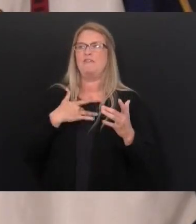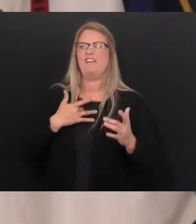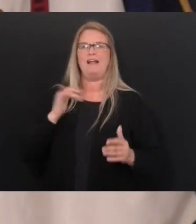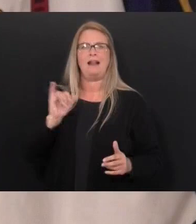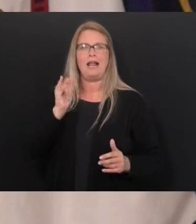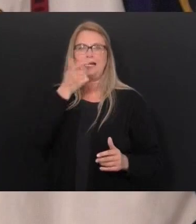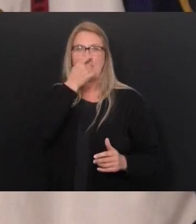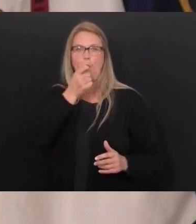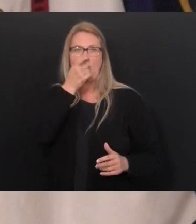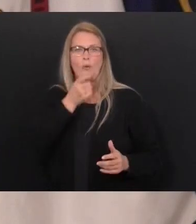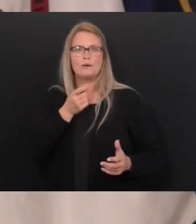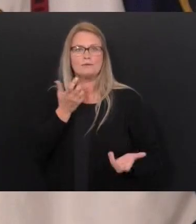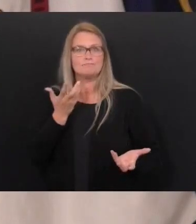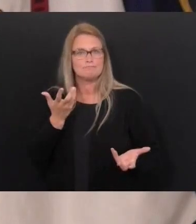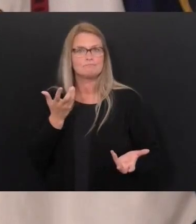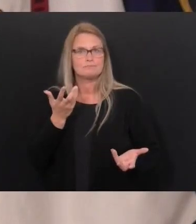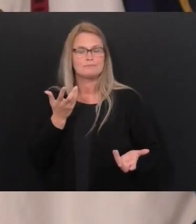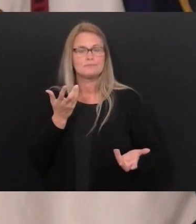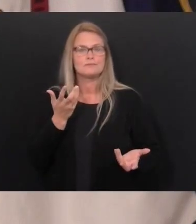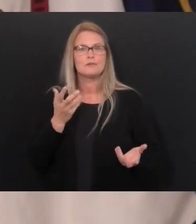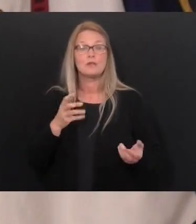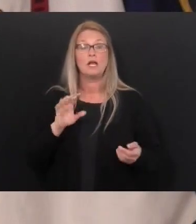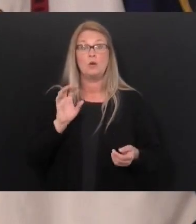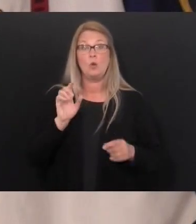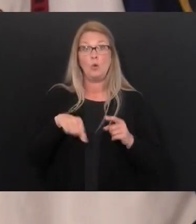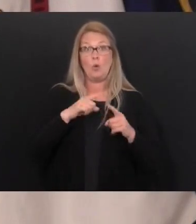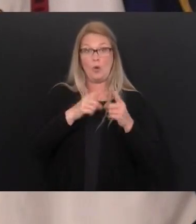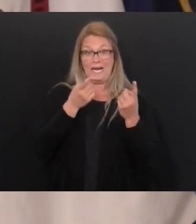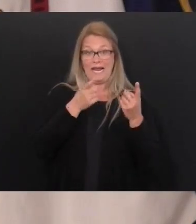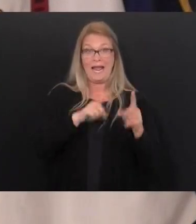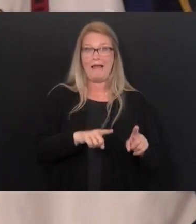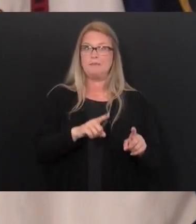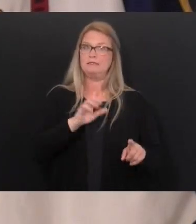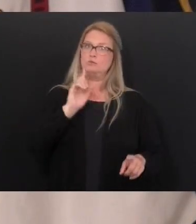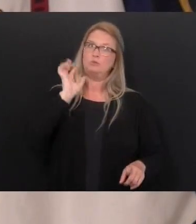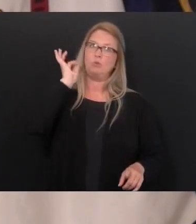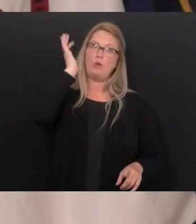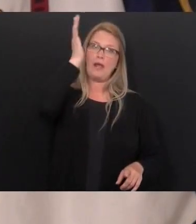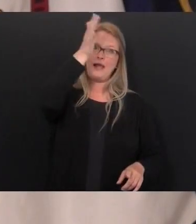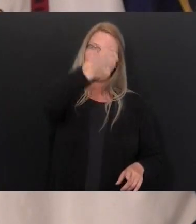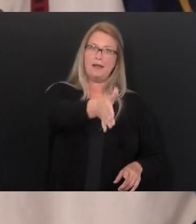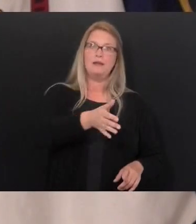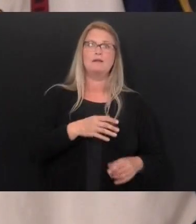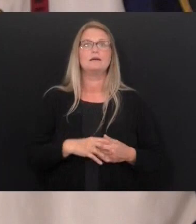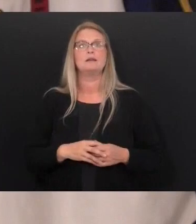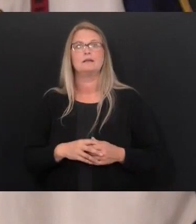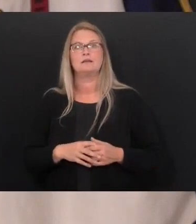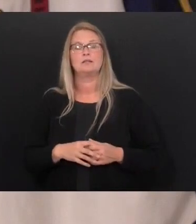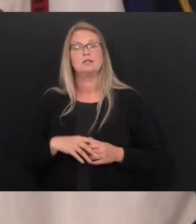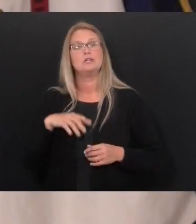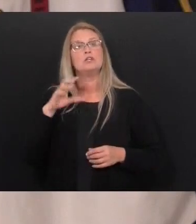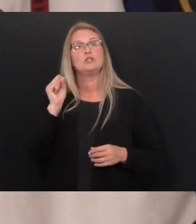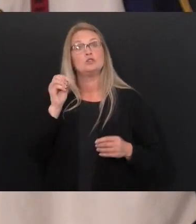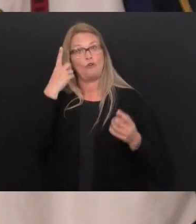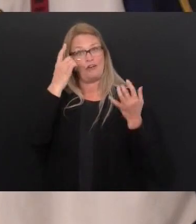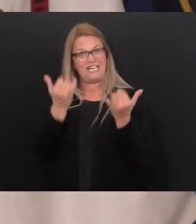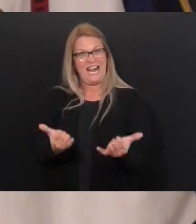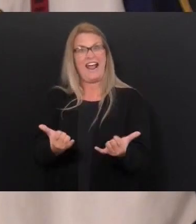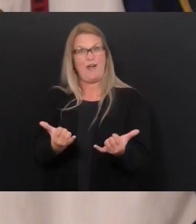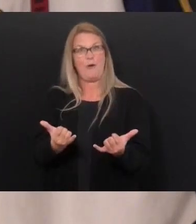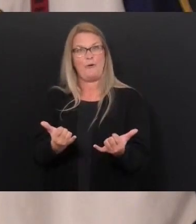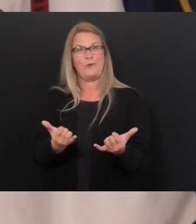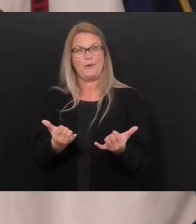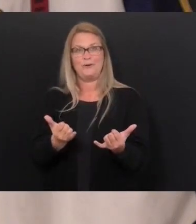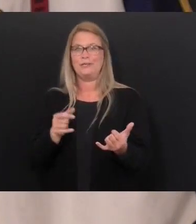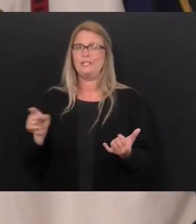cold. At that point in time, we're way down the trail, way down the trail. So in other words, you've